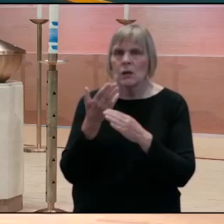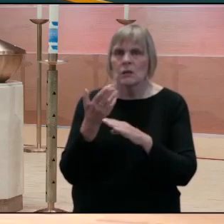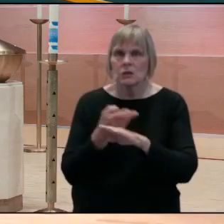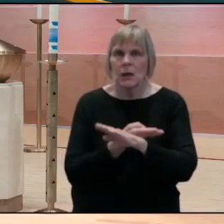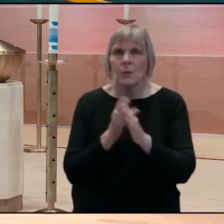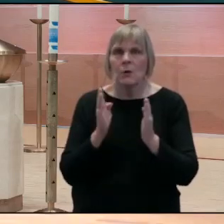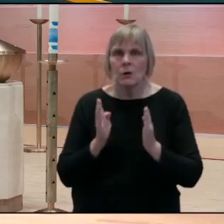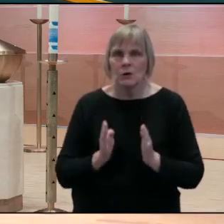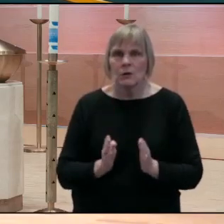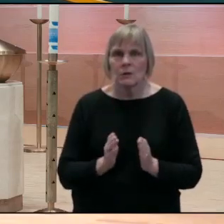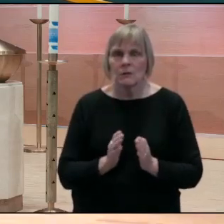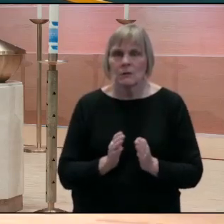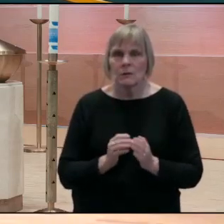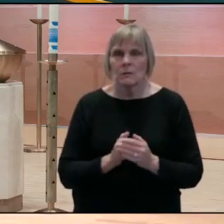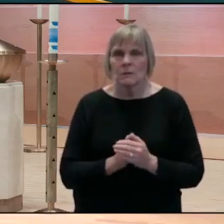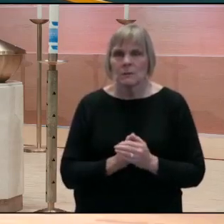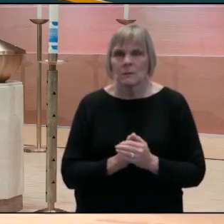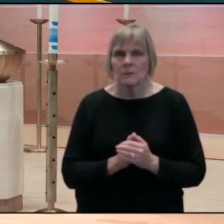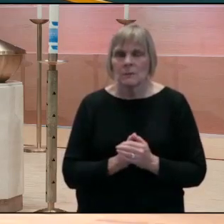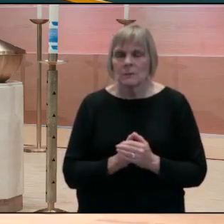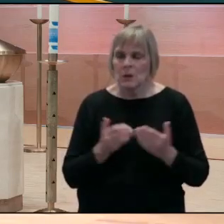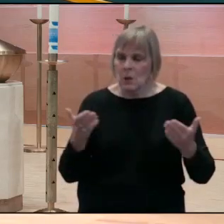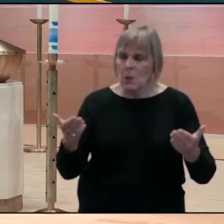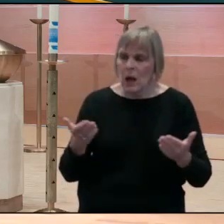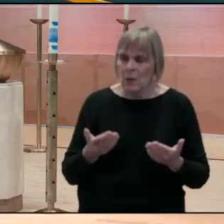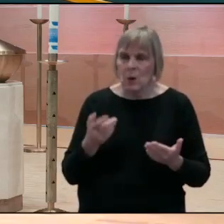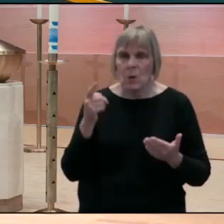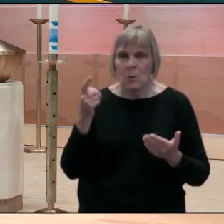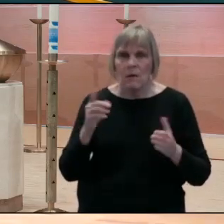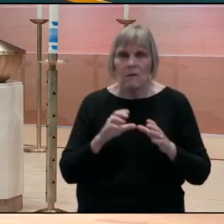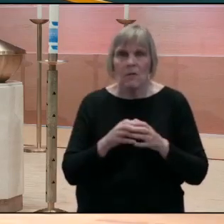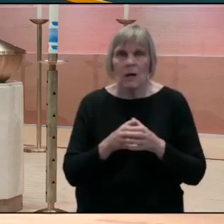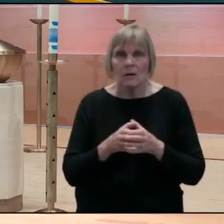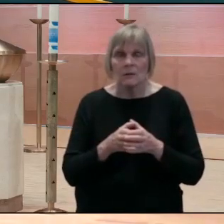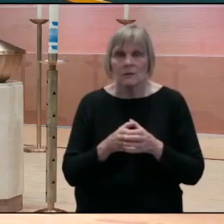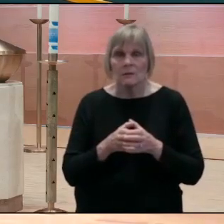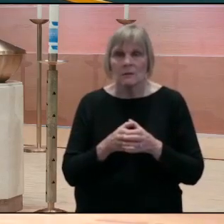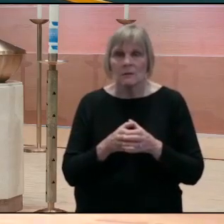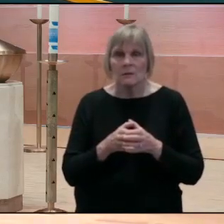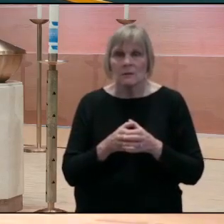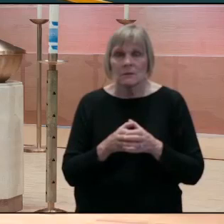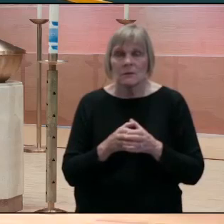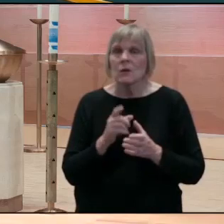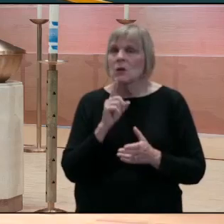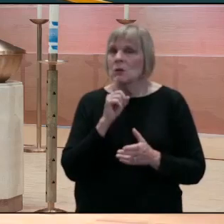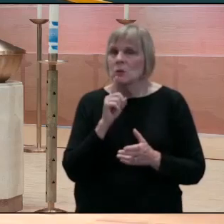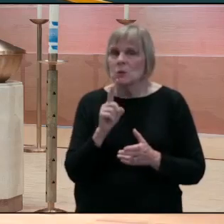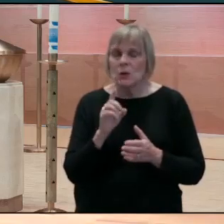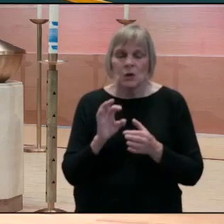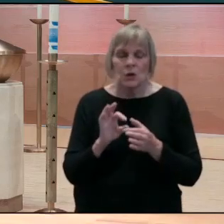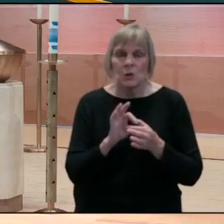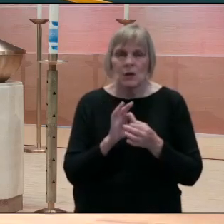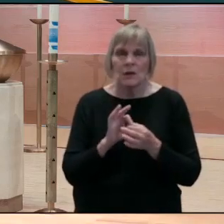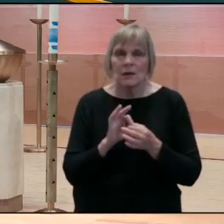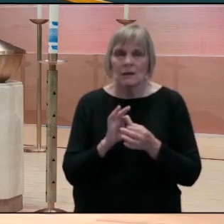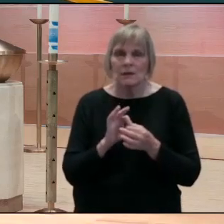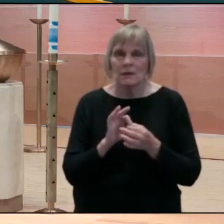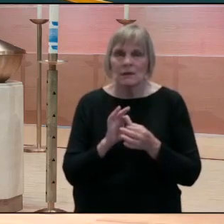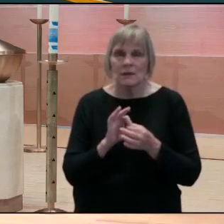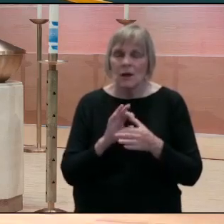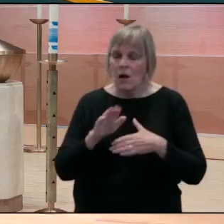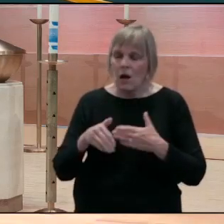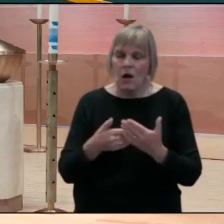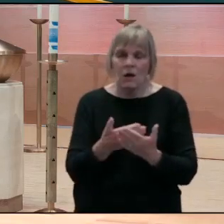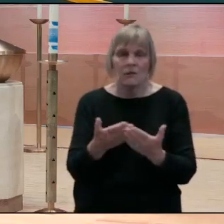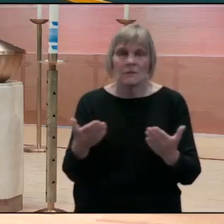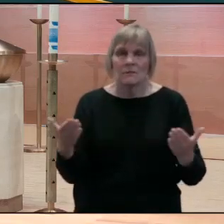shepherd, welcoming in to one flock, true unity, where all